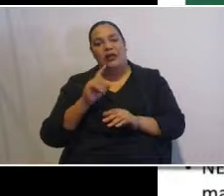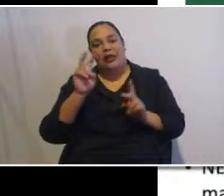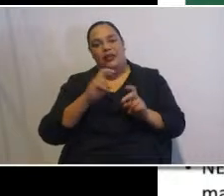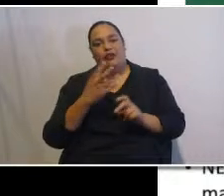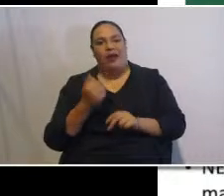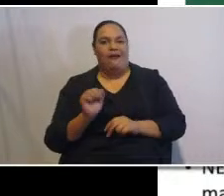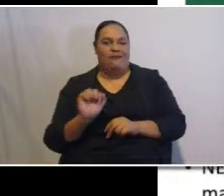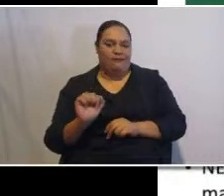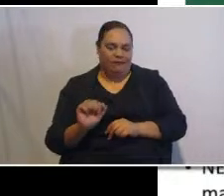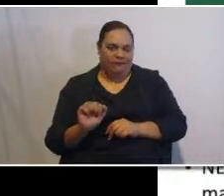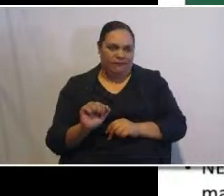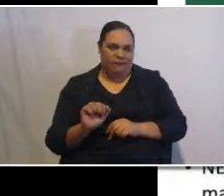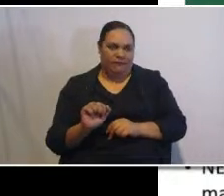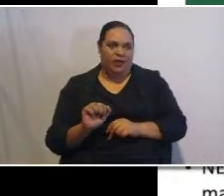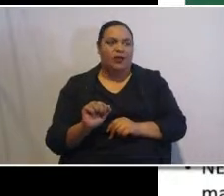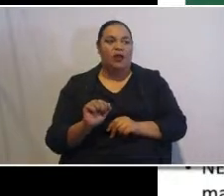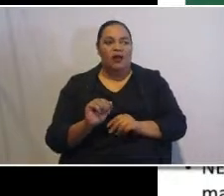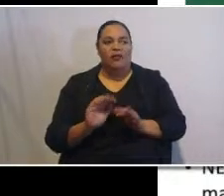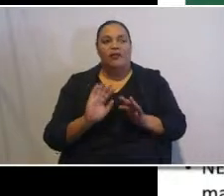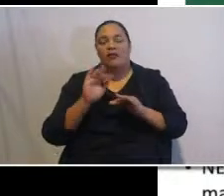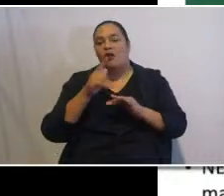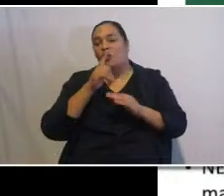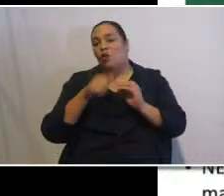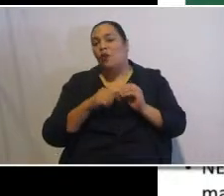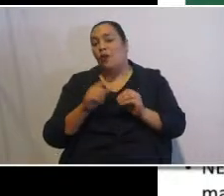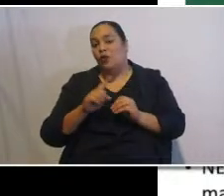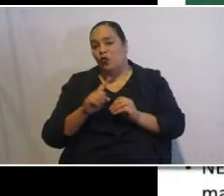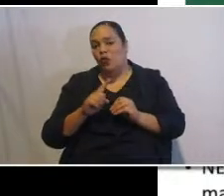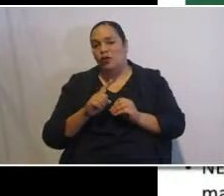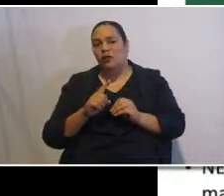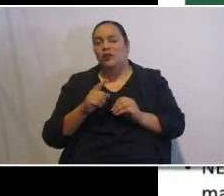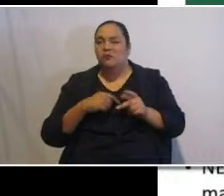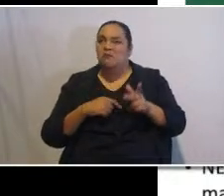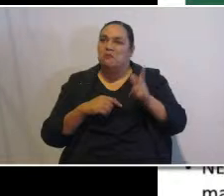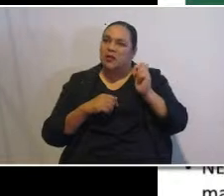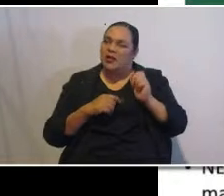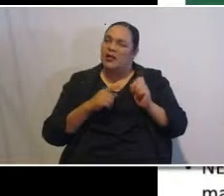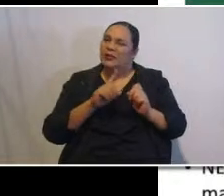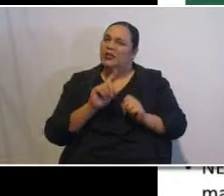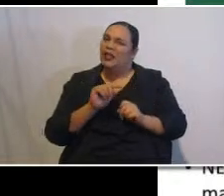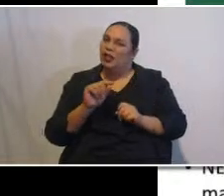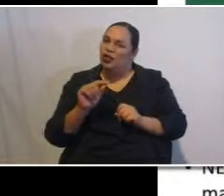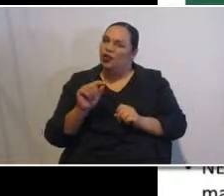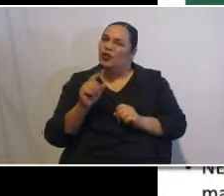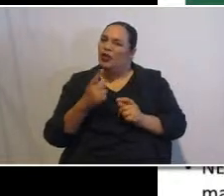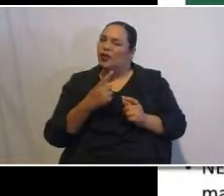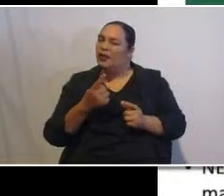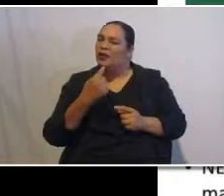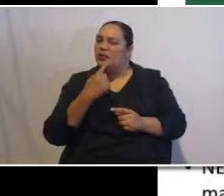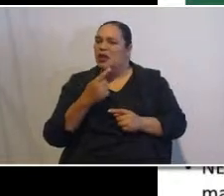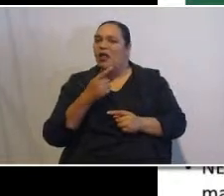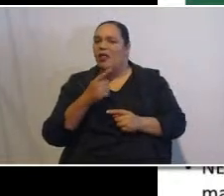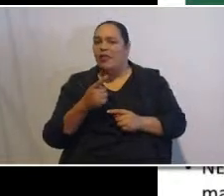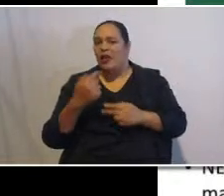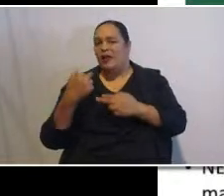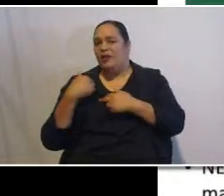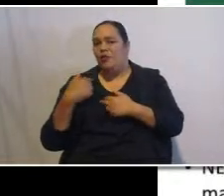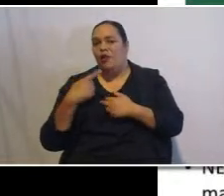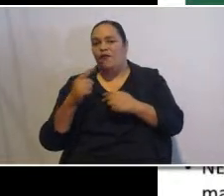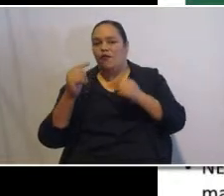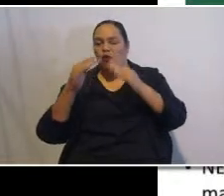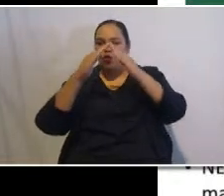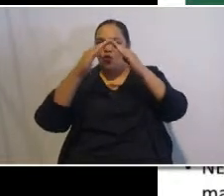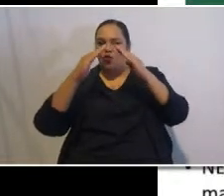has. And then we talk to, so I heard, interestingly, they say they're taking account of the